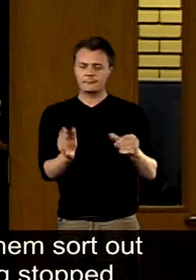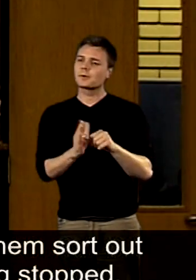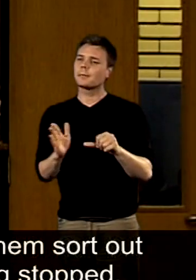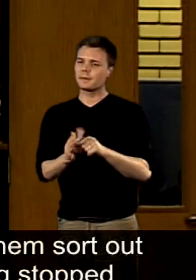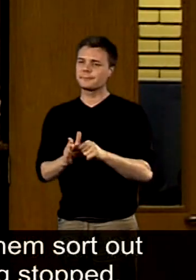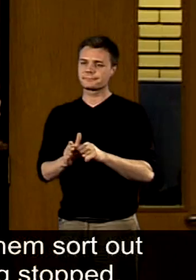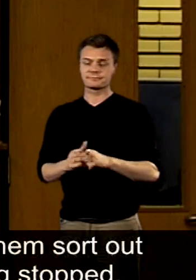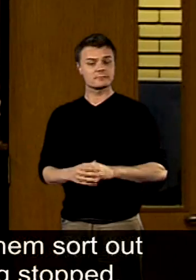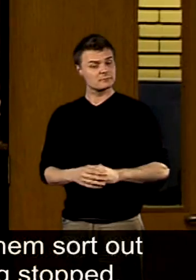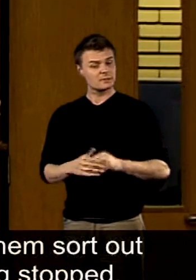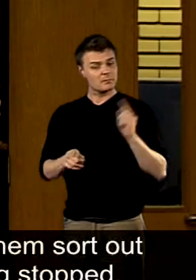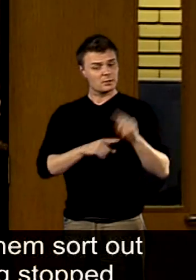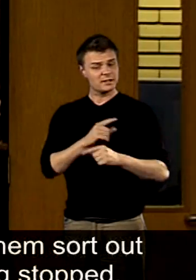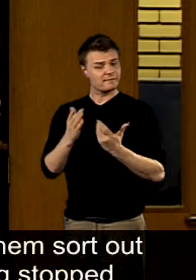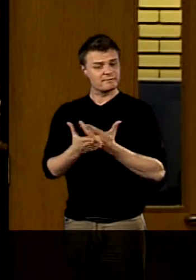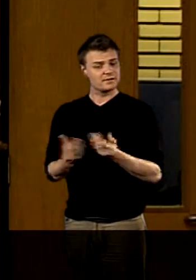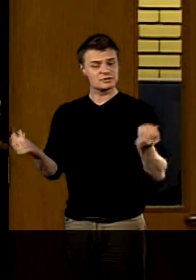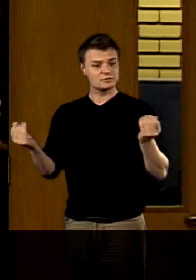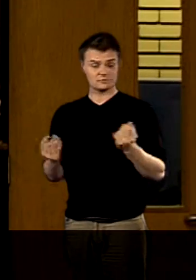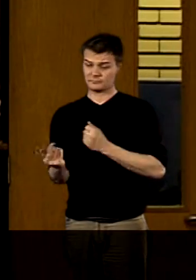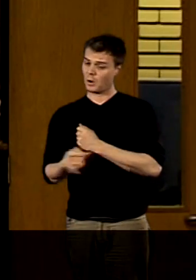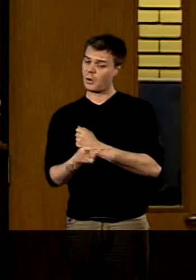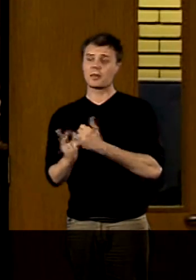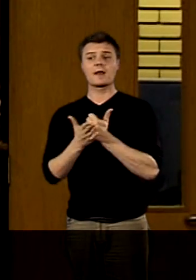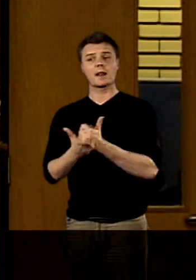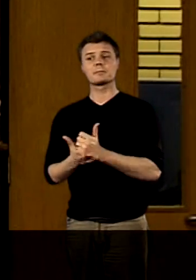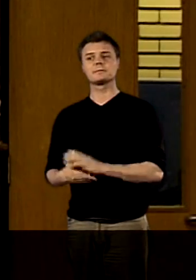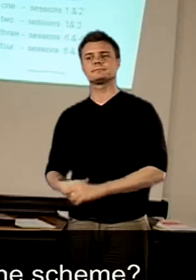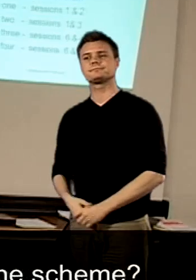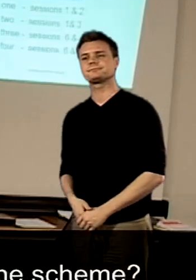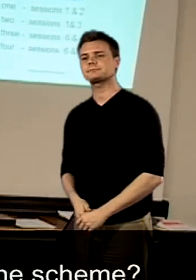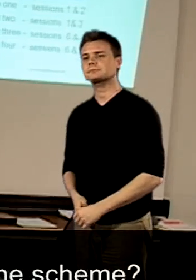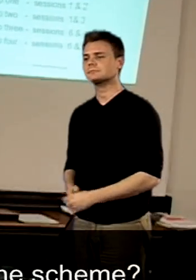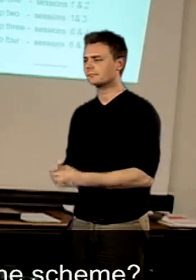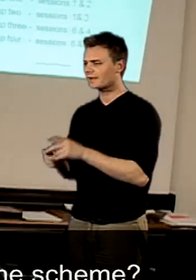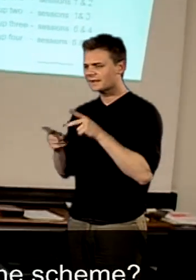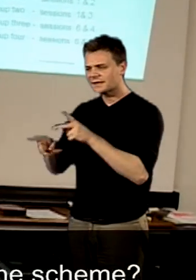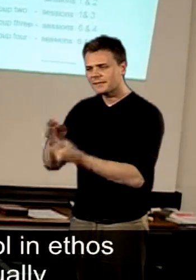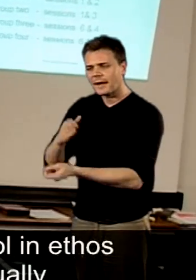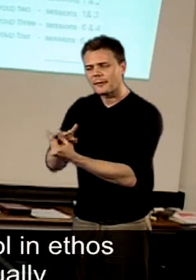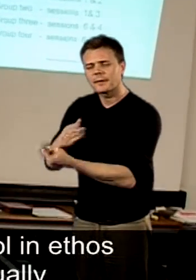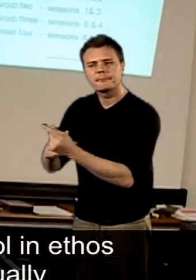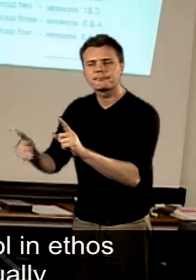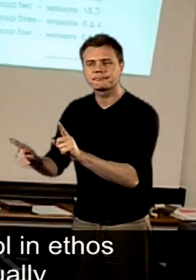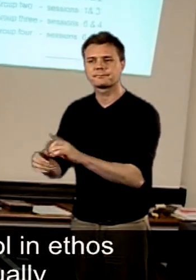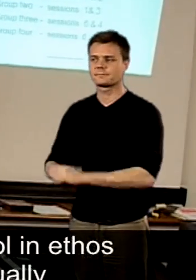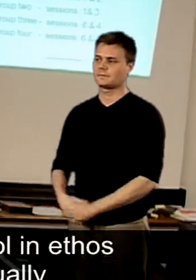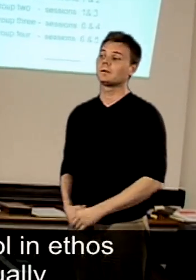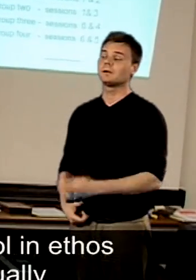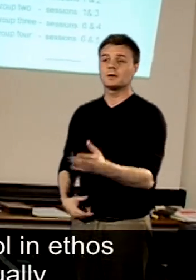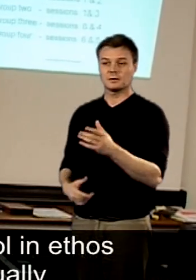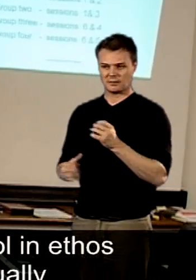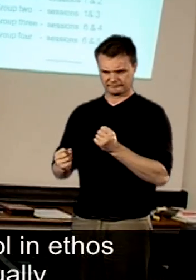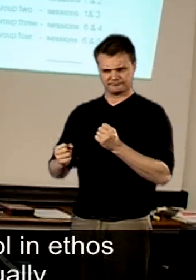had, and the bullying stopped, so it's helped them both. What have been the outcomes of the scheme? It has a